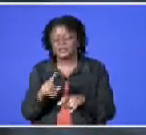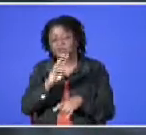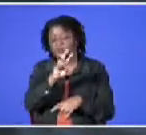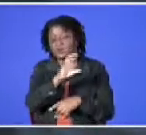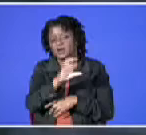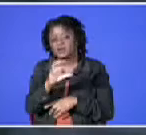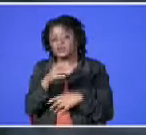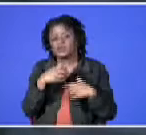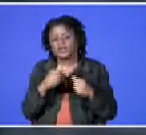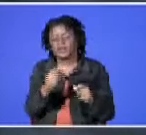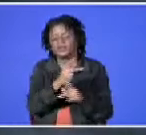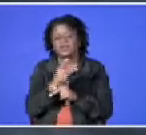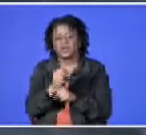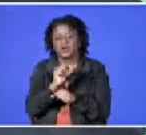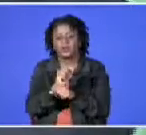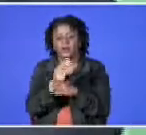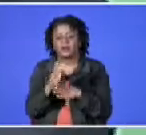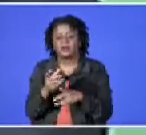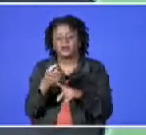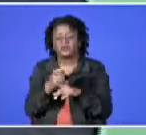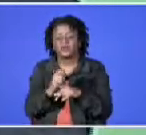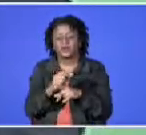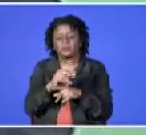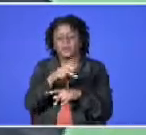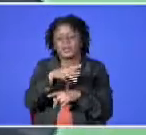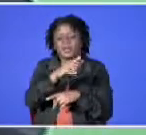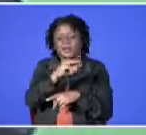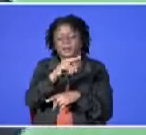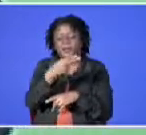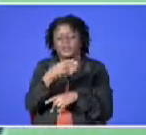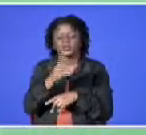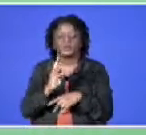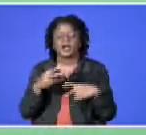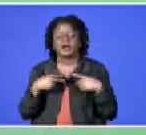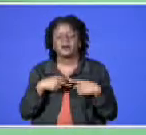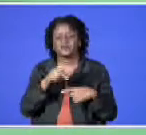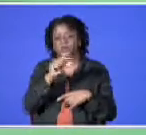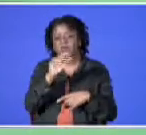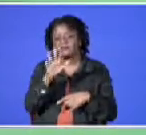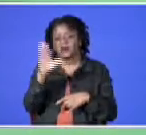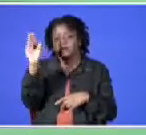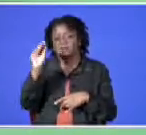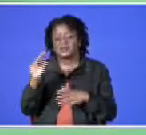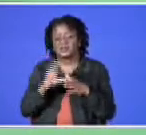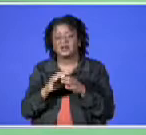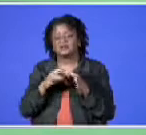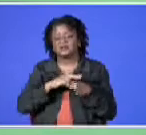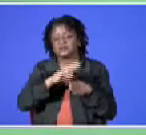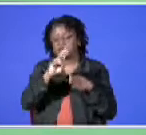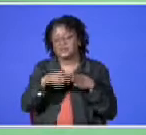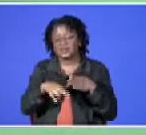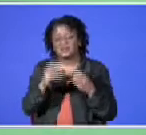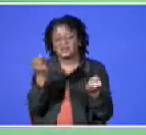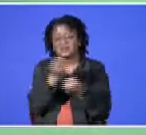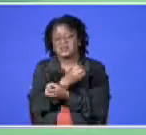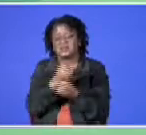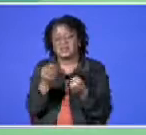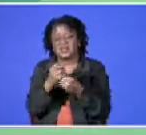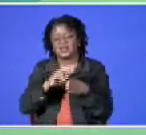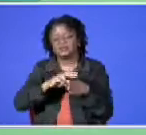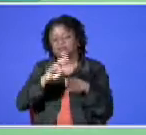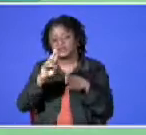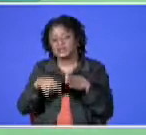PMH, and preliminarily we have 25% of the results. None of the results are